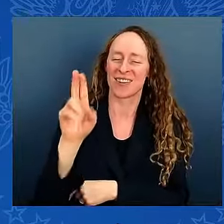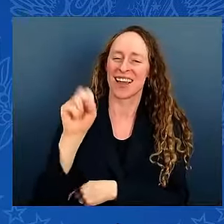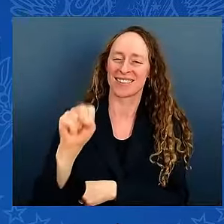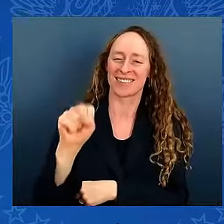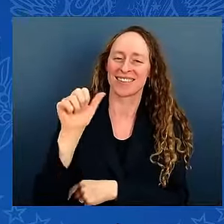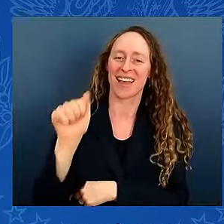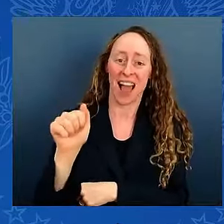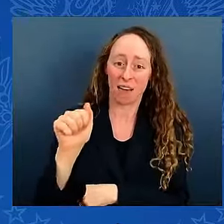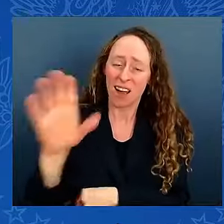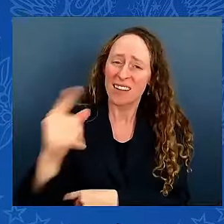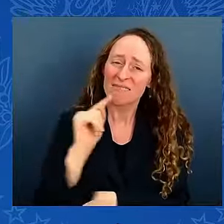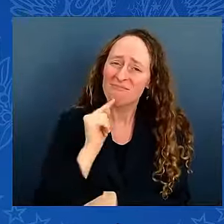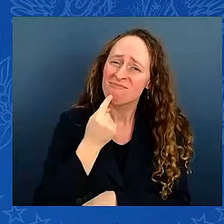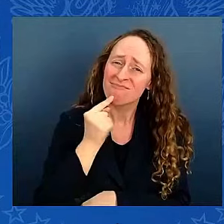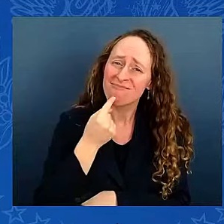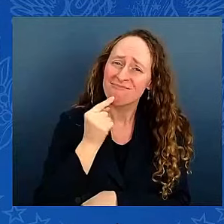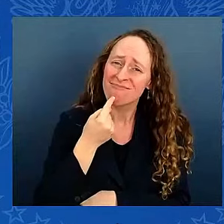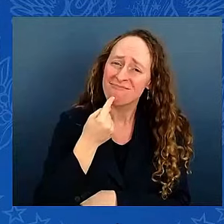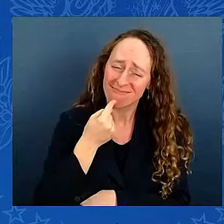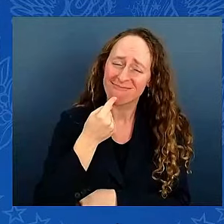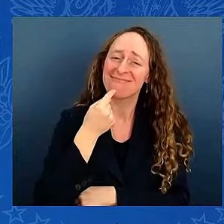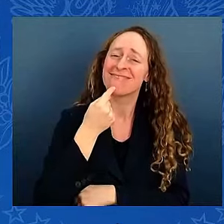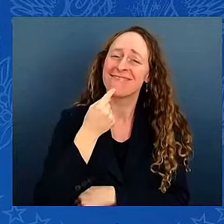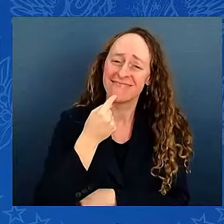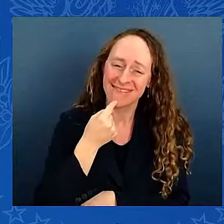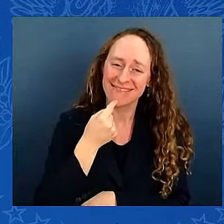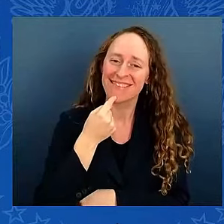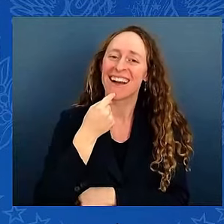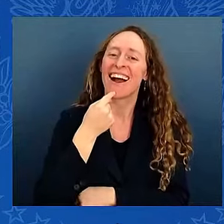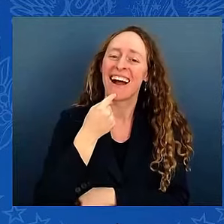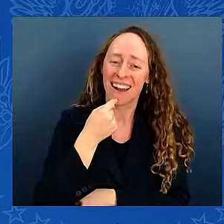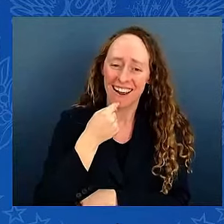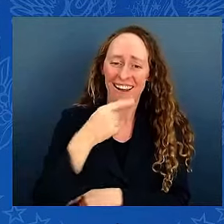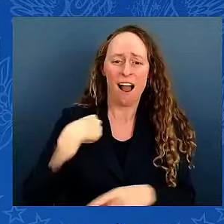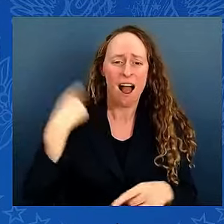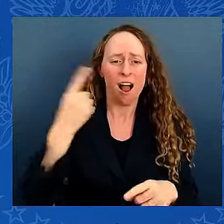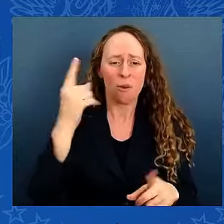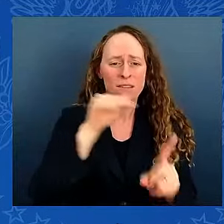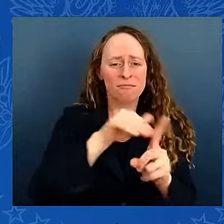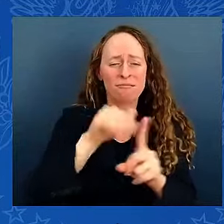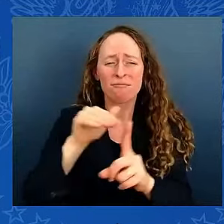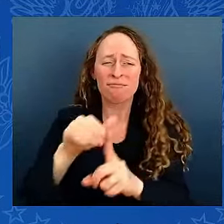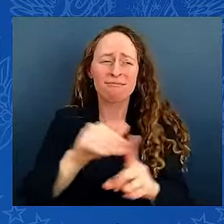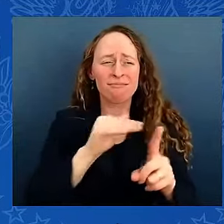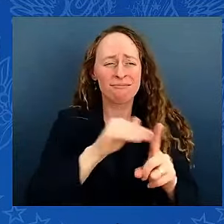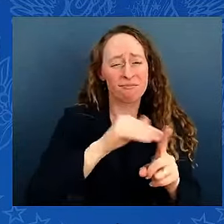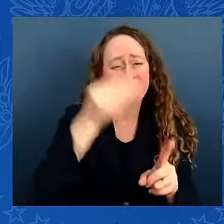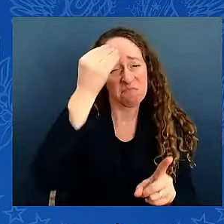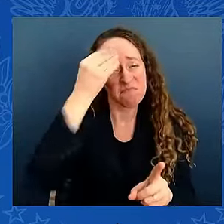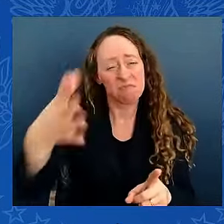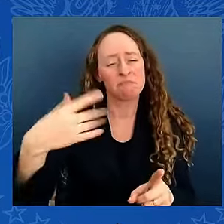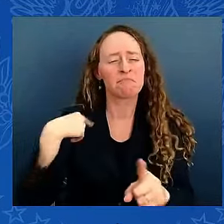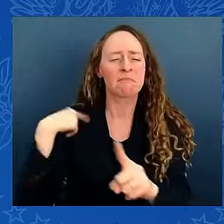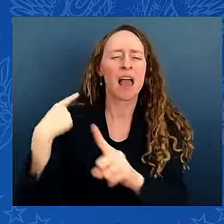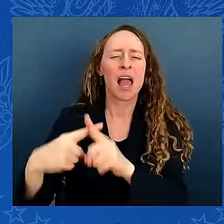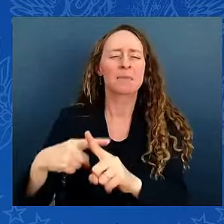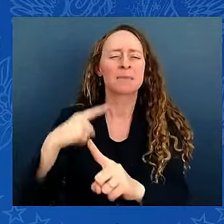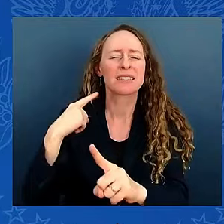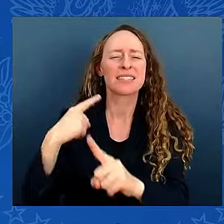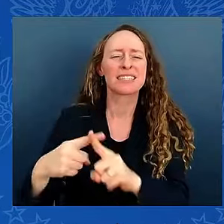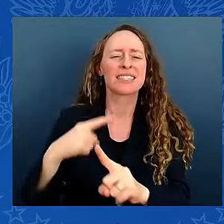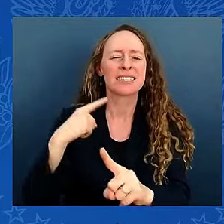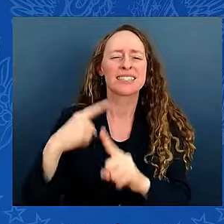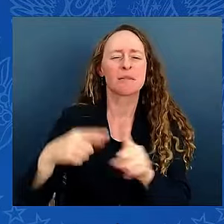Folks, I've never been more optimistic about our future, and I mean that. We just have to remember who the hell we are. We're